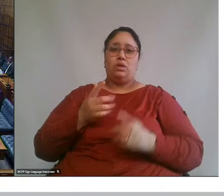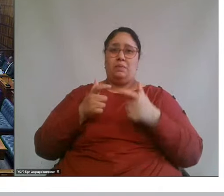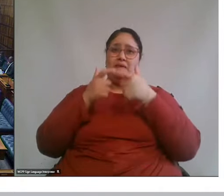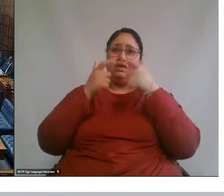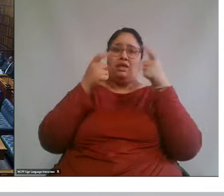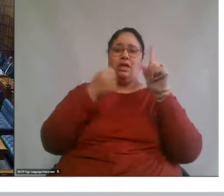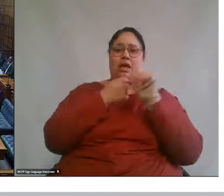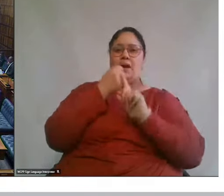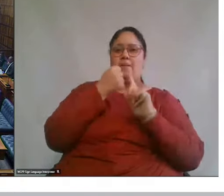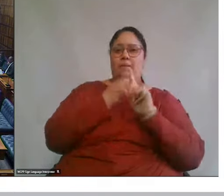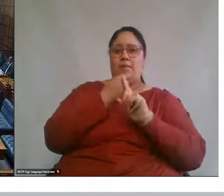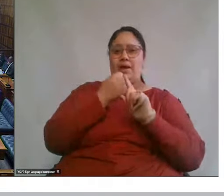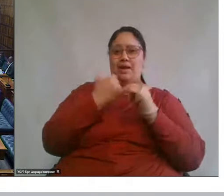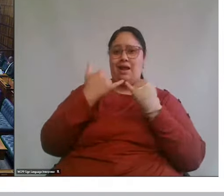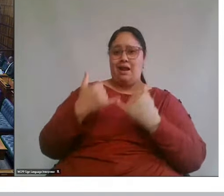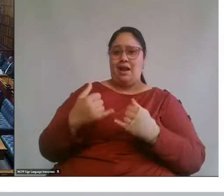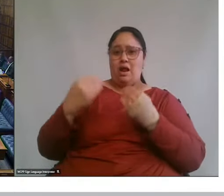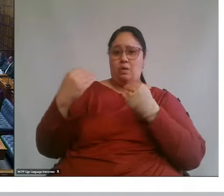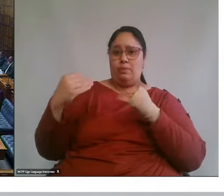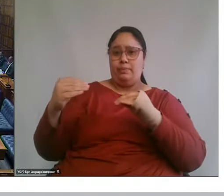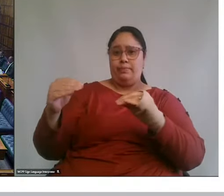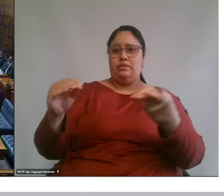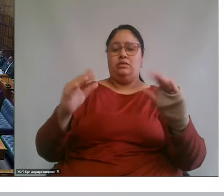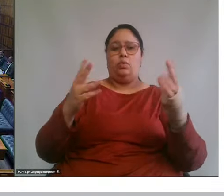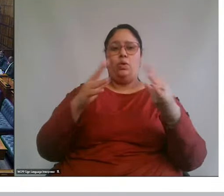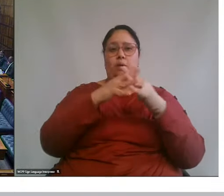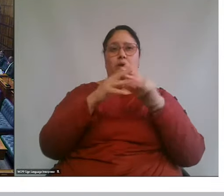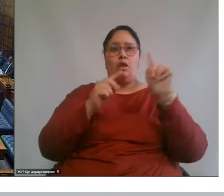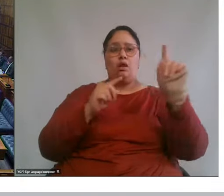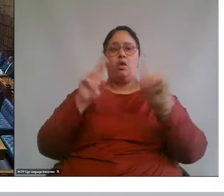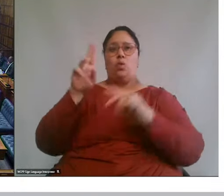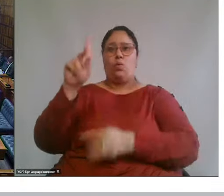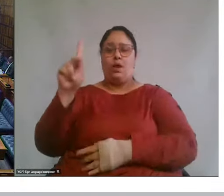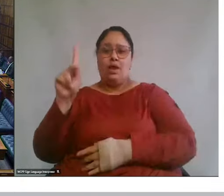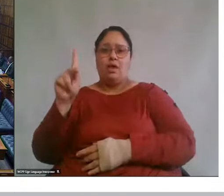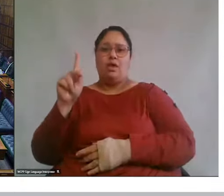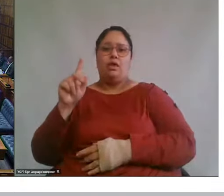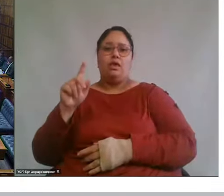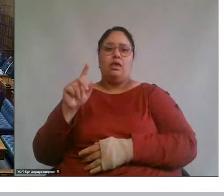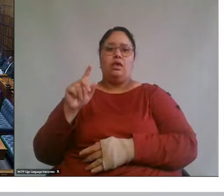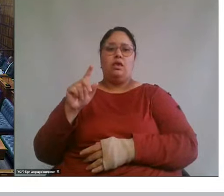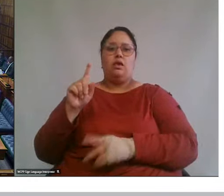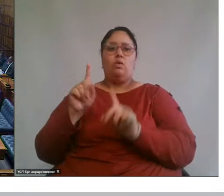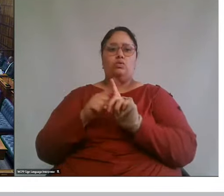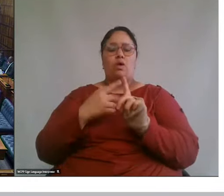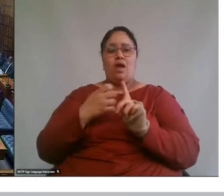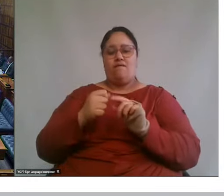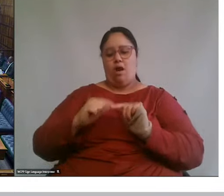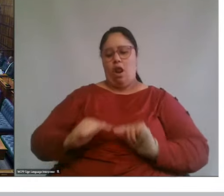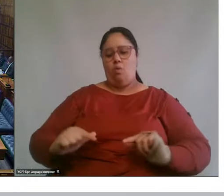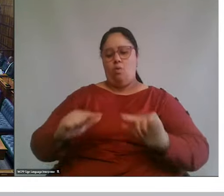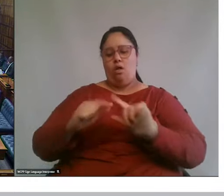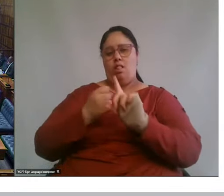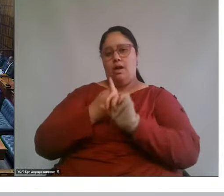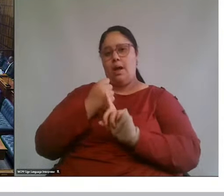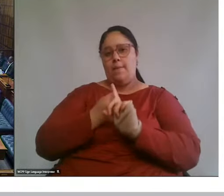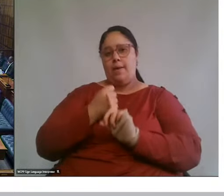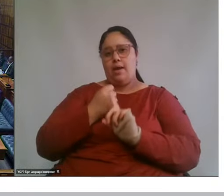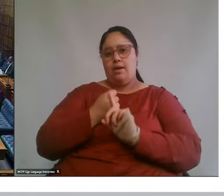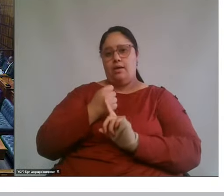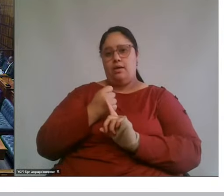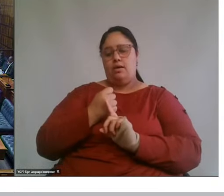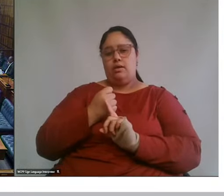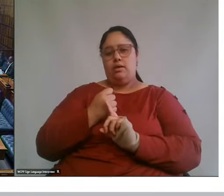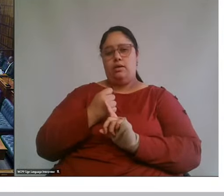campaigns currently that are underway in the US and the UK um we also have a local campaign that is